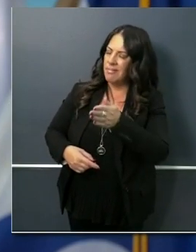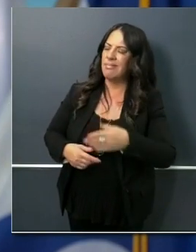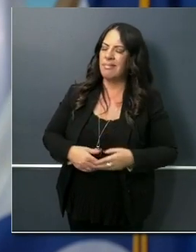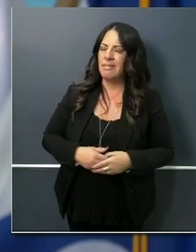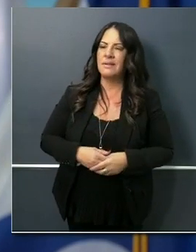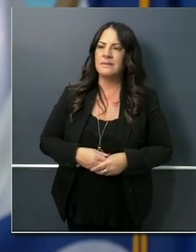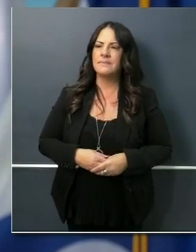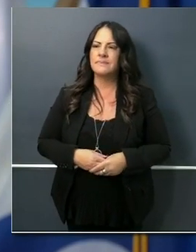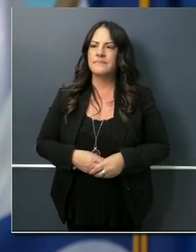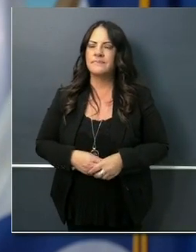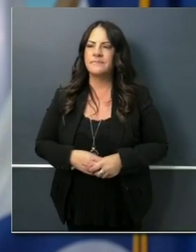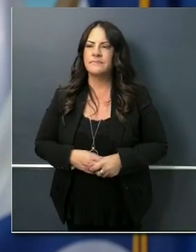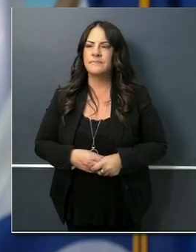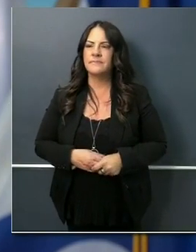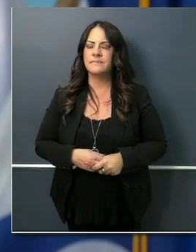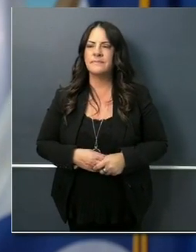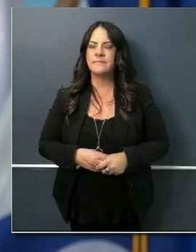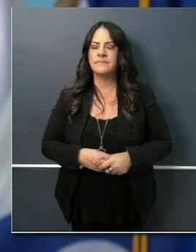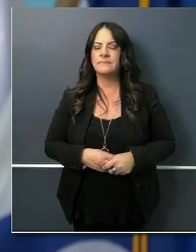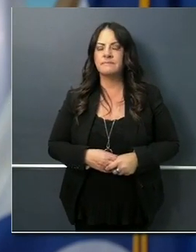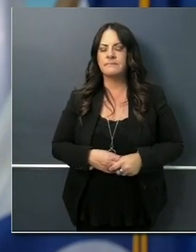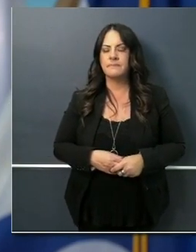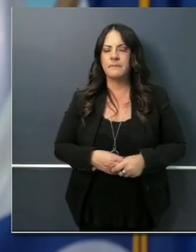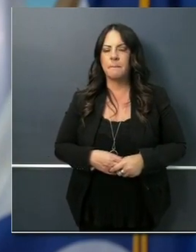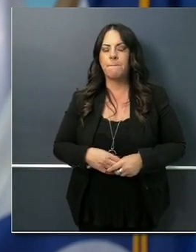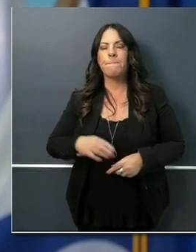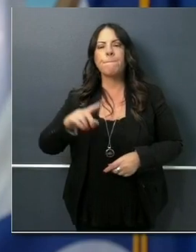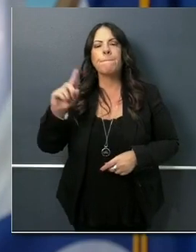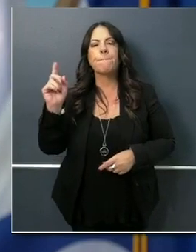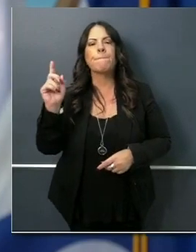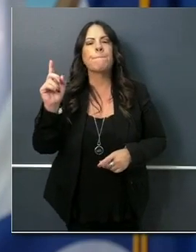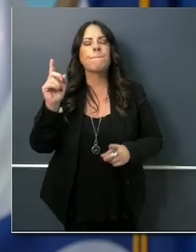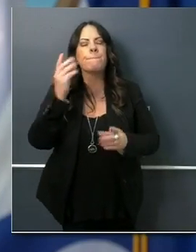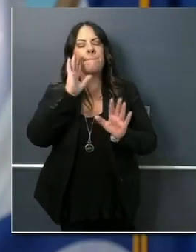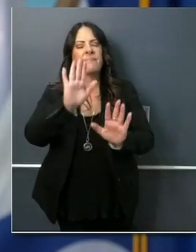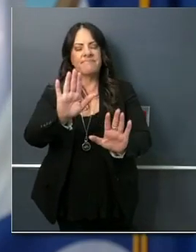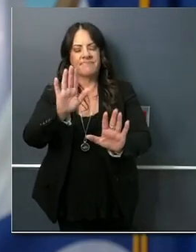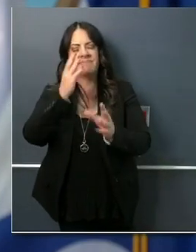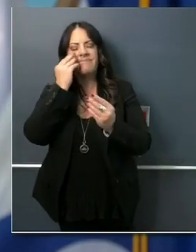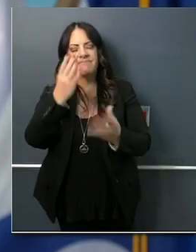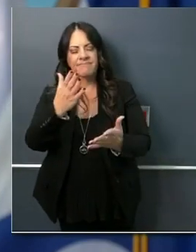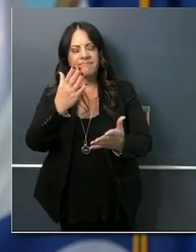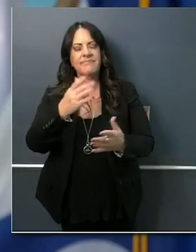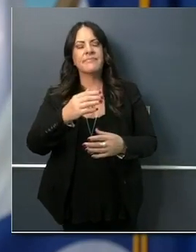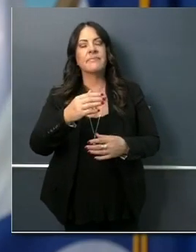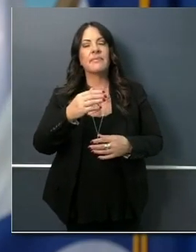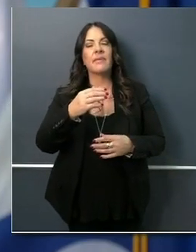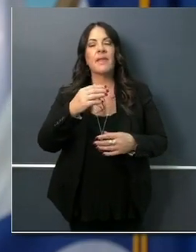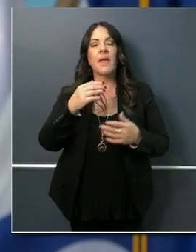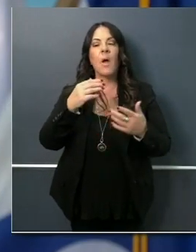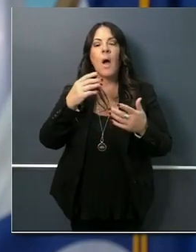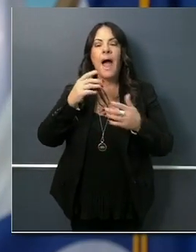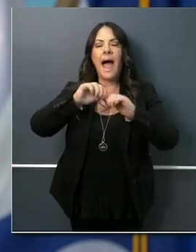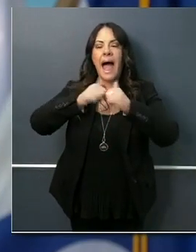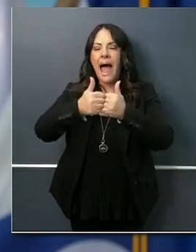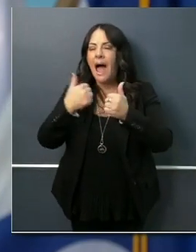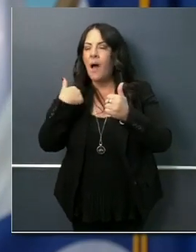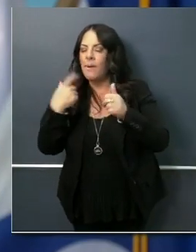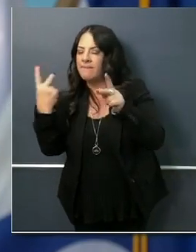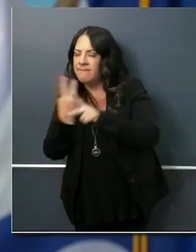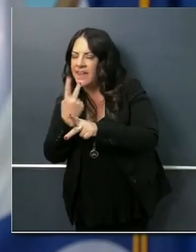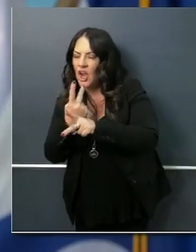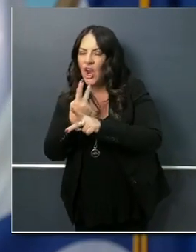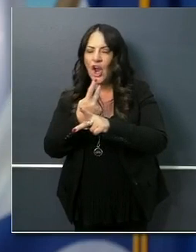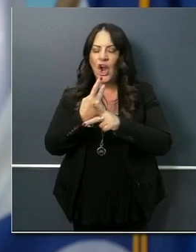estimates. Yeah, no, so look, tomorrow we'll make those metrics, the guidelines,